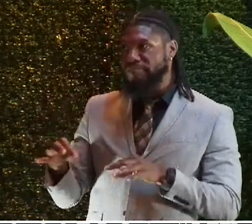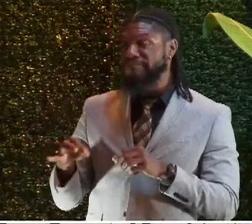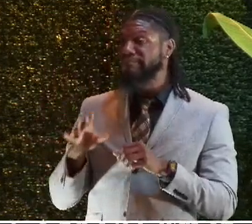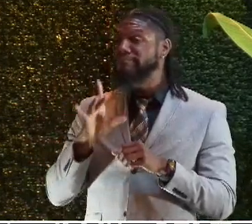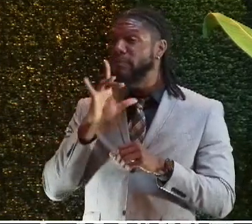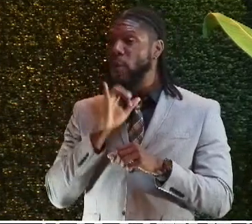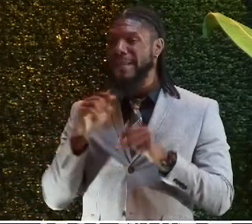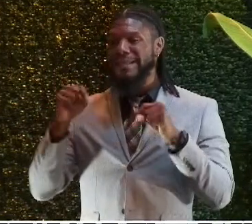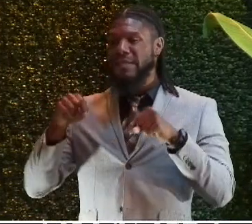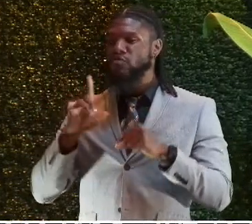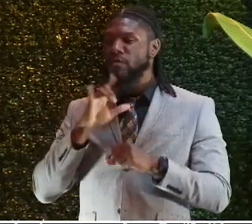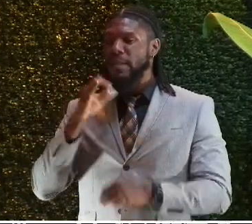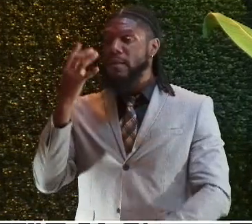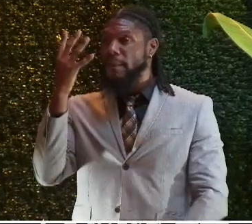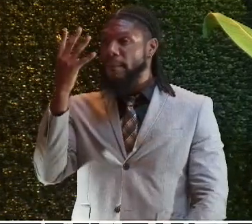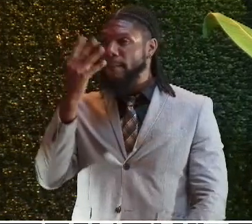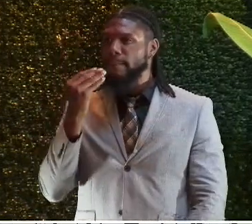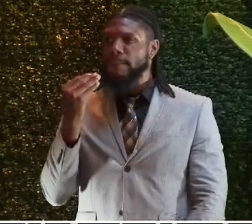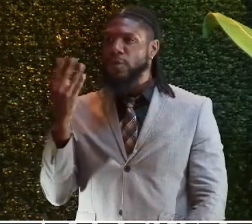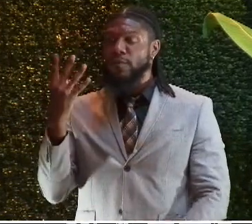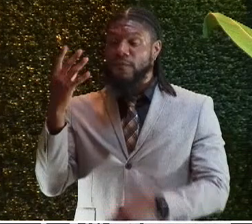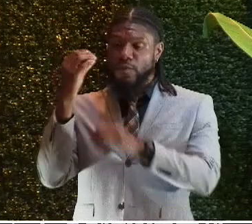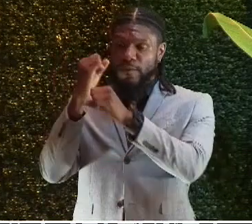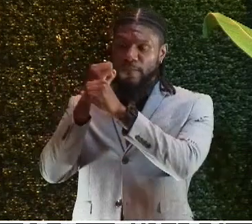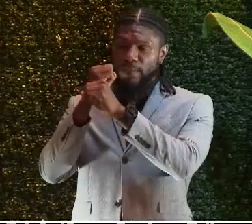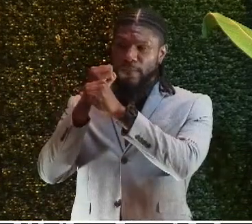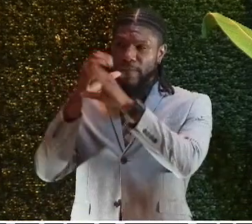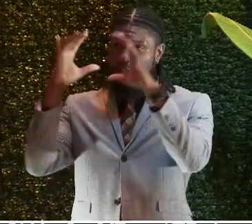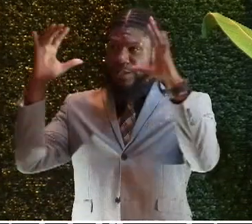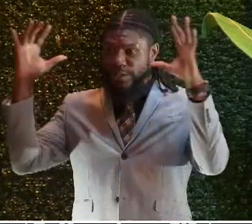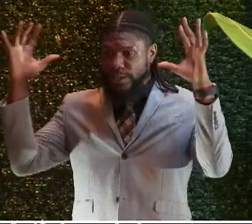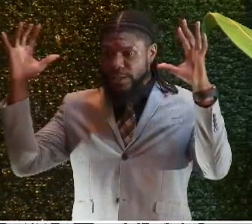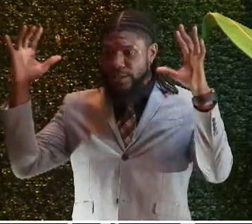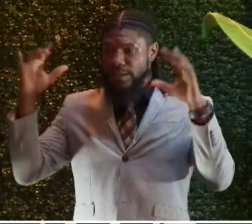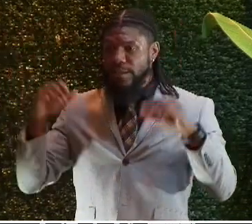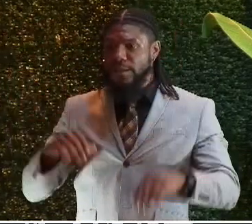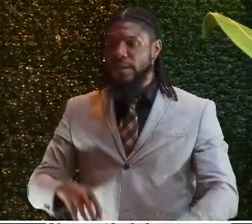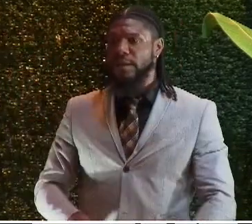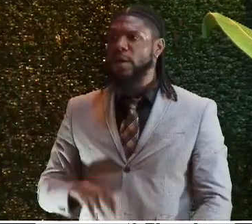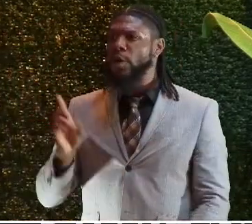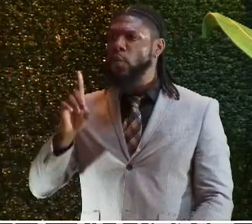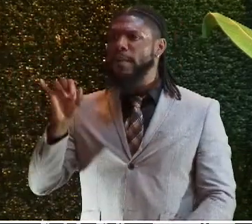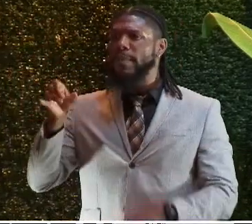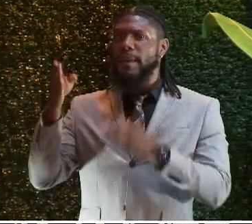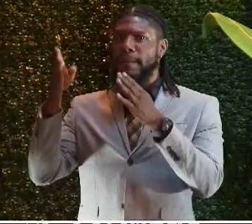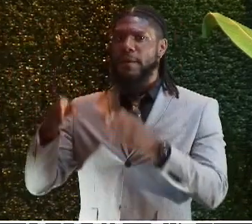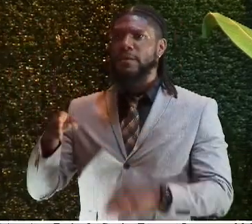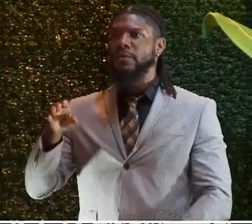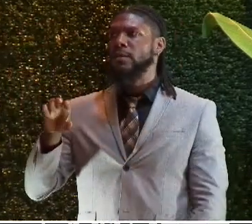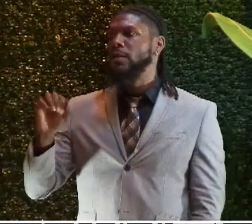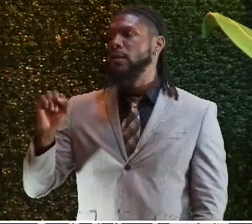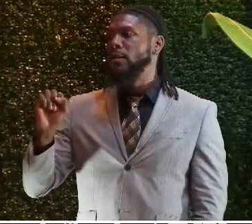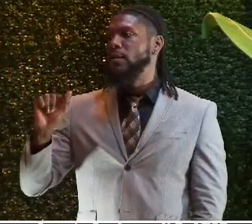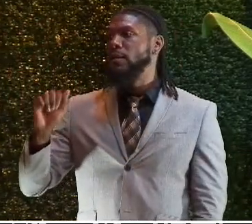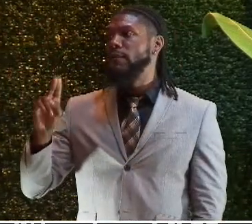beautiful vision for me. Where's Samantha Masters? Where you at? Samantha, you in here? I know you in